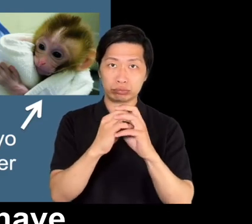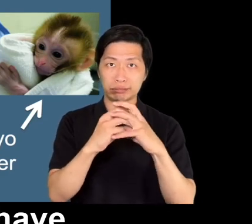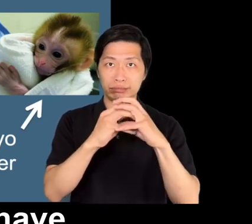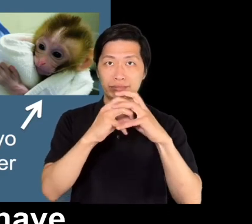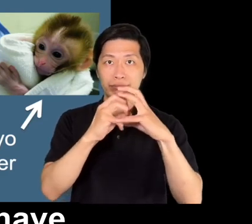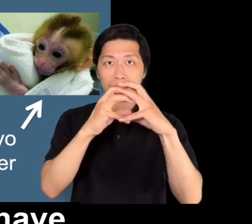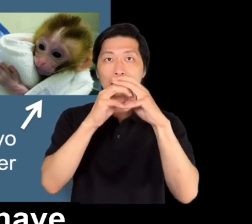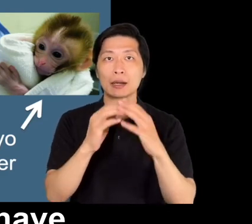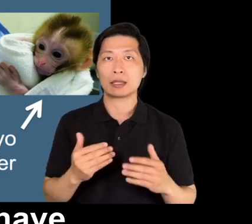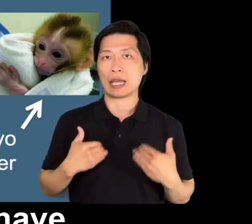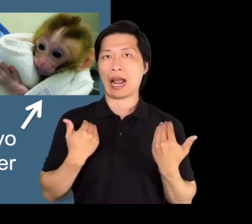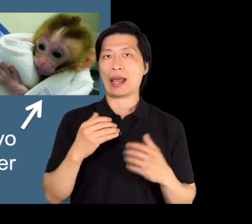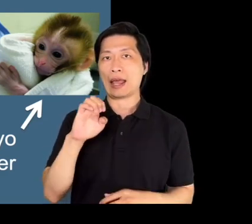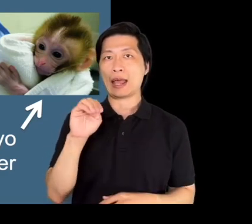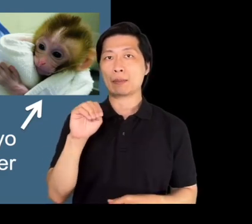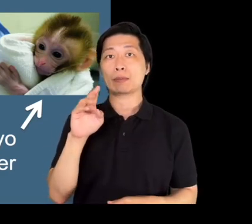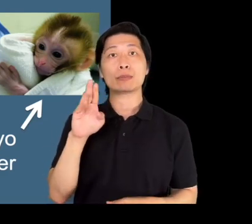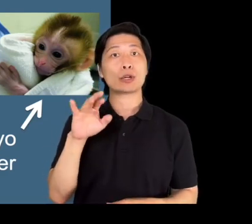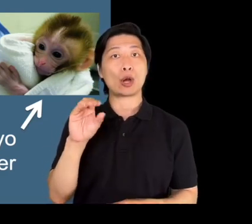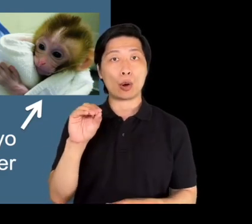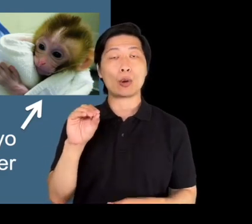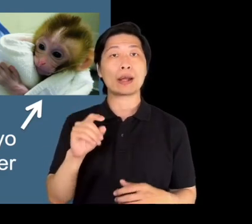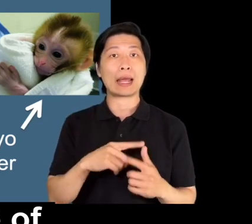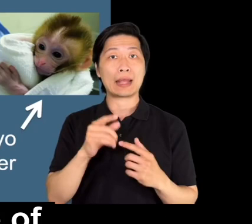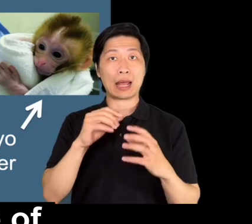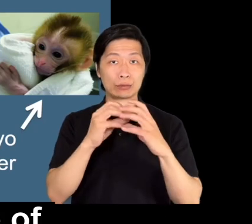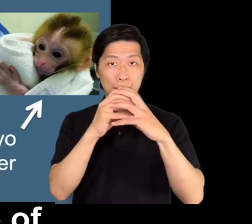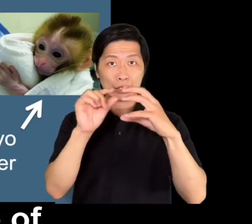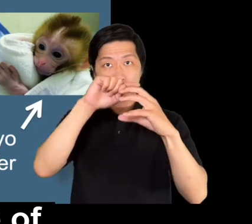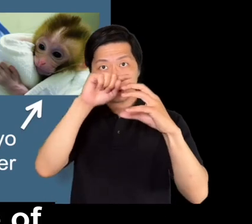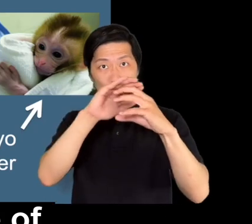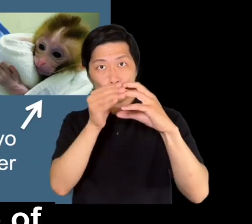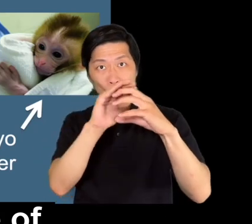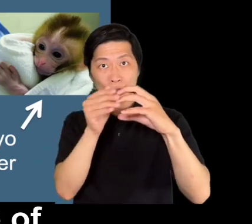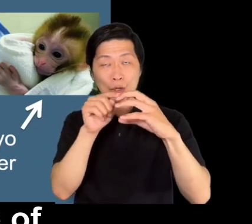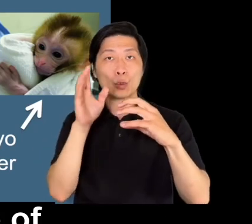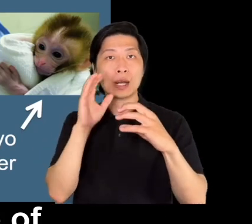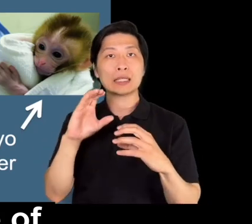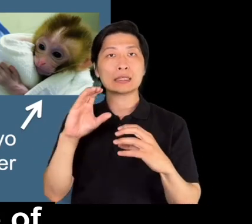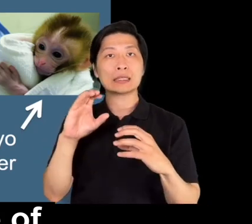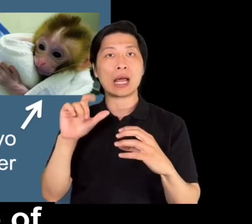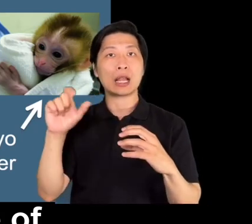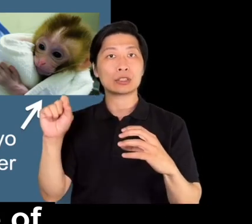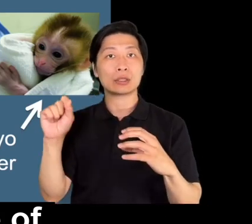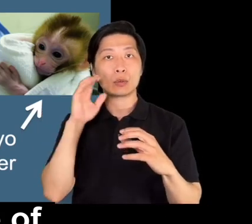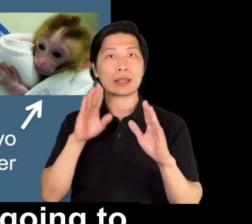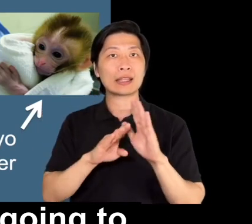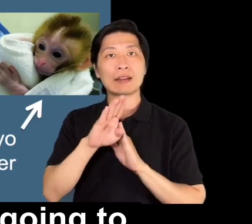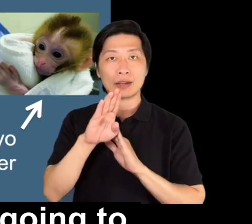The surface of that embryo will be the cells that are going to develop into the placenta.